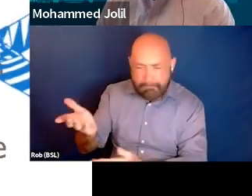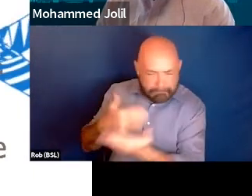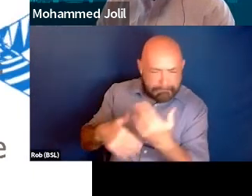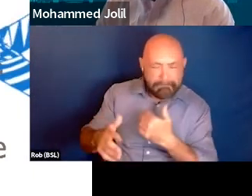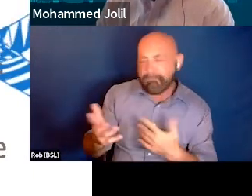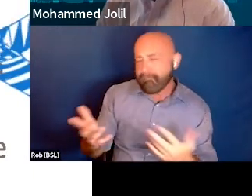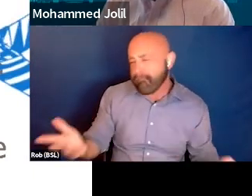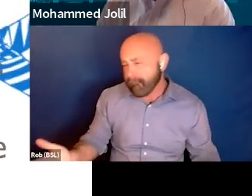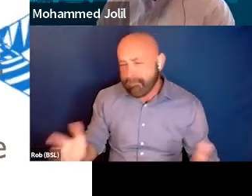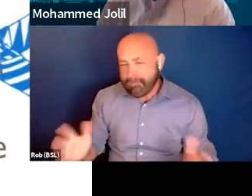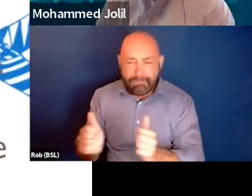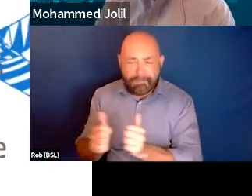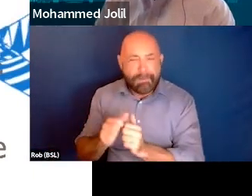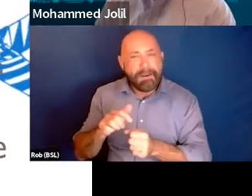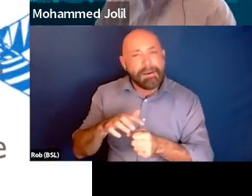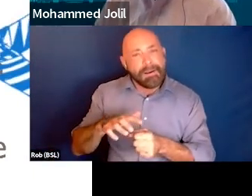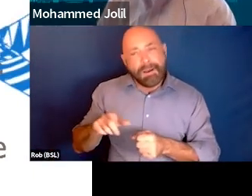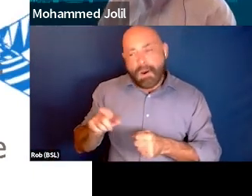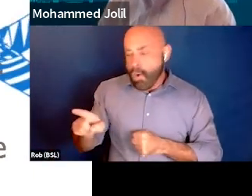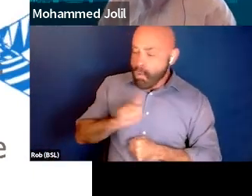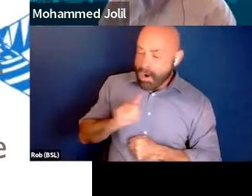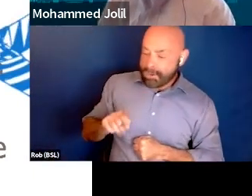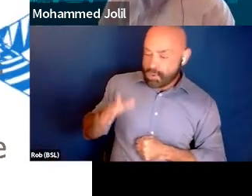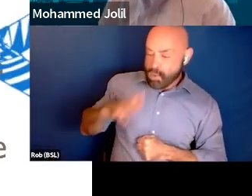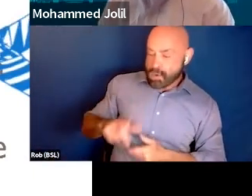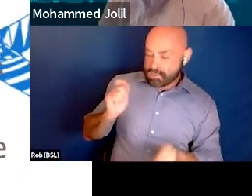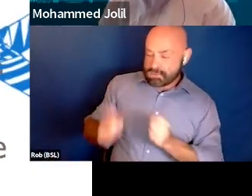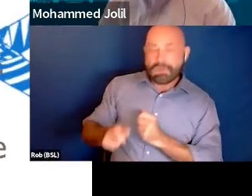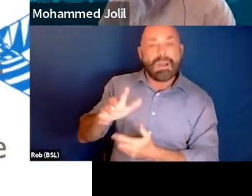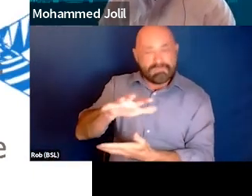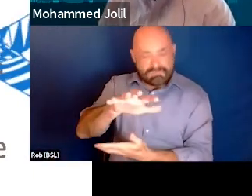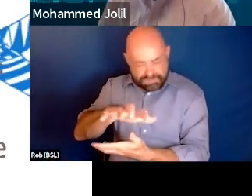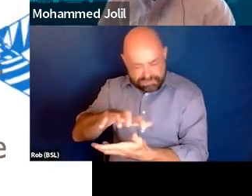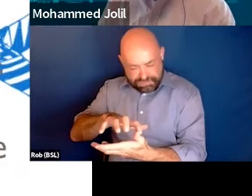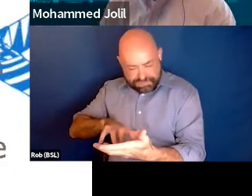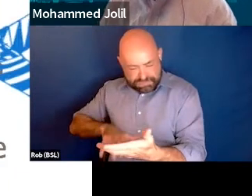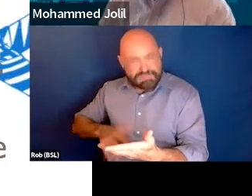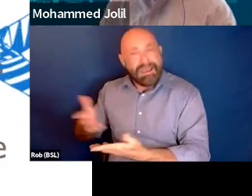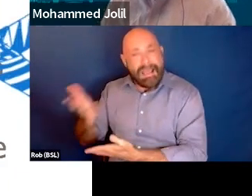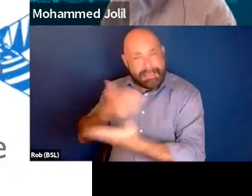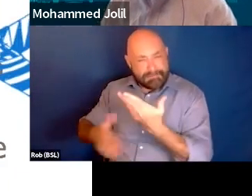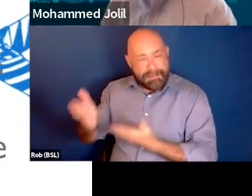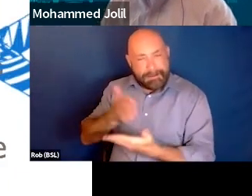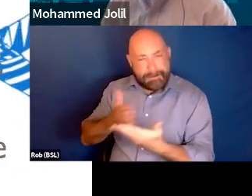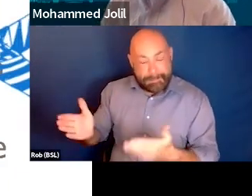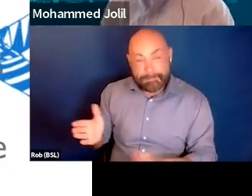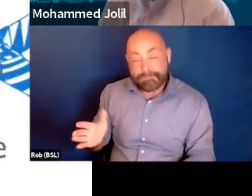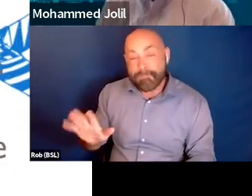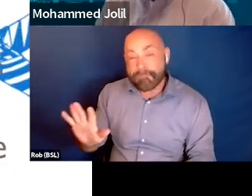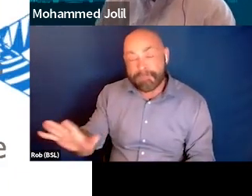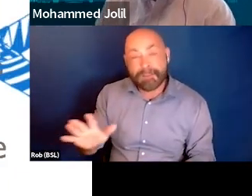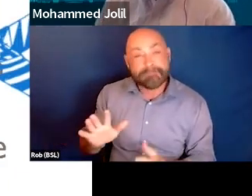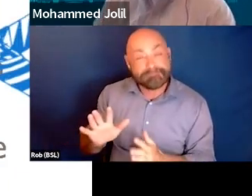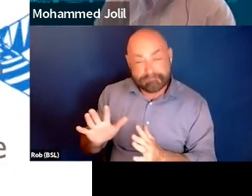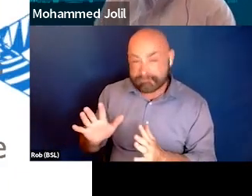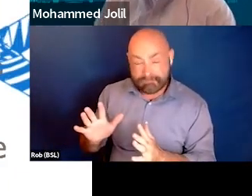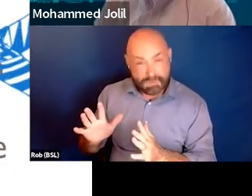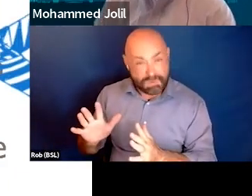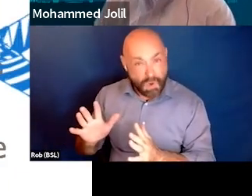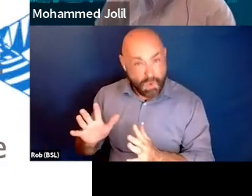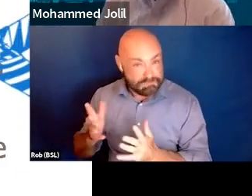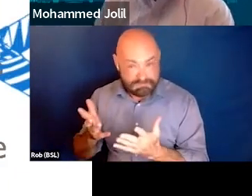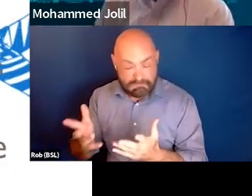putting together a case for change, that those organizations didn't kind of, or that data didn't overshadow data